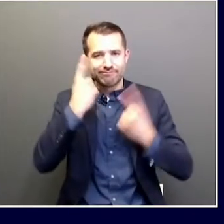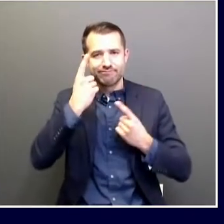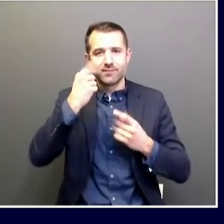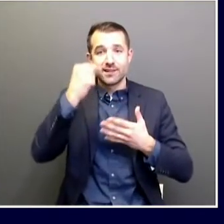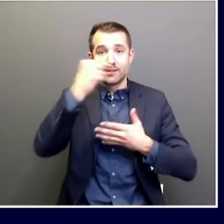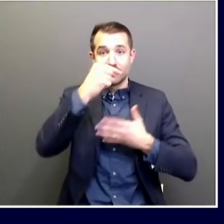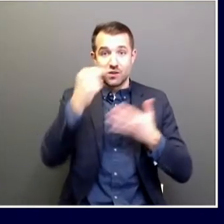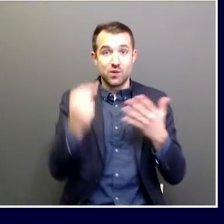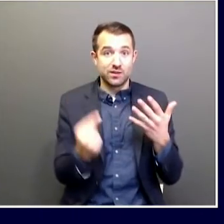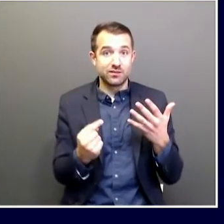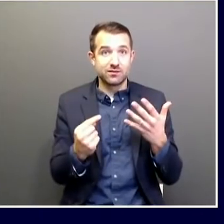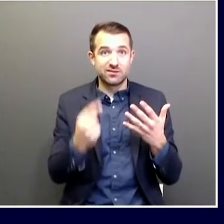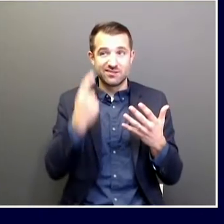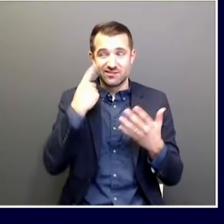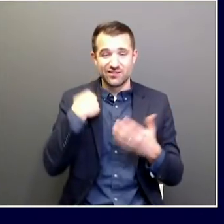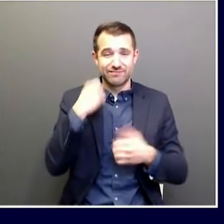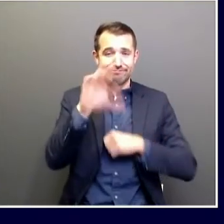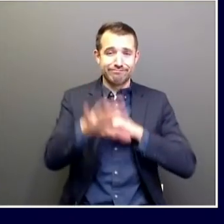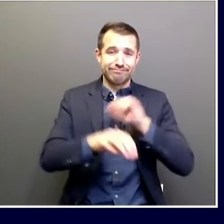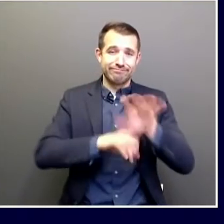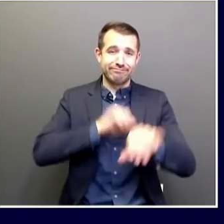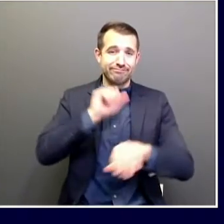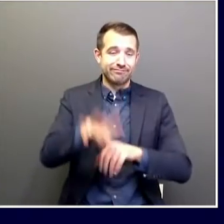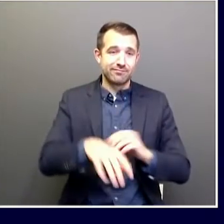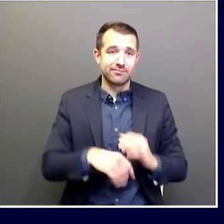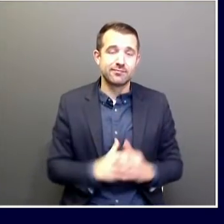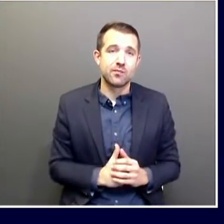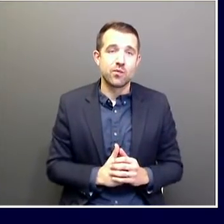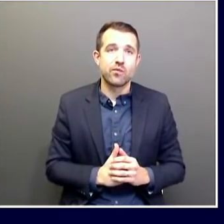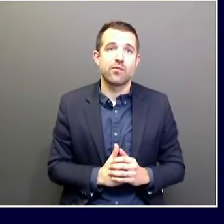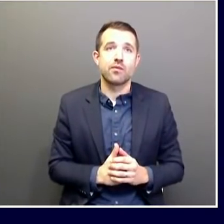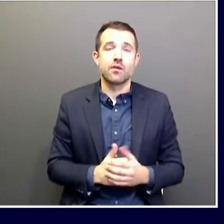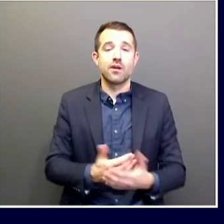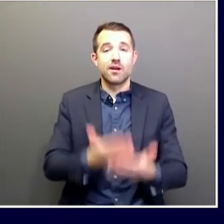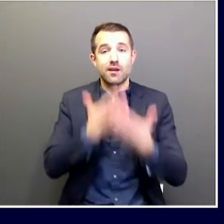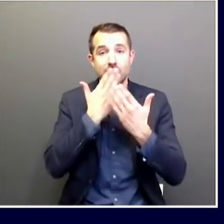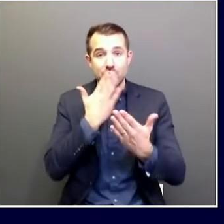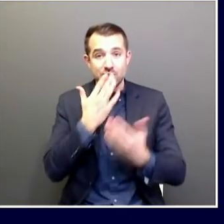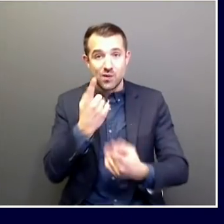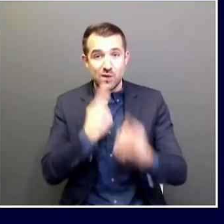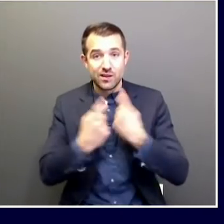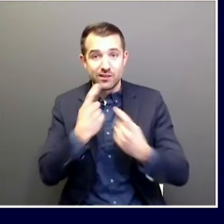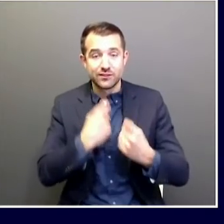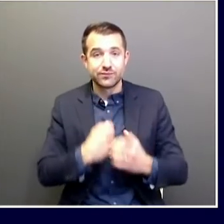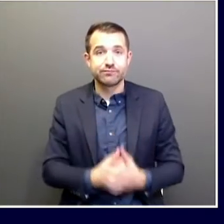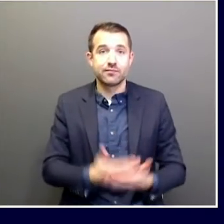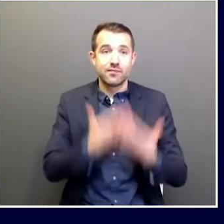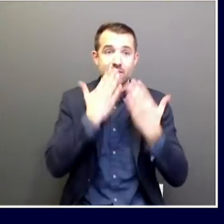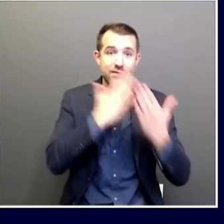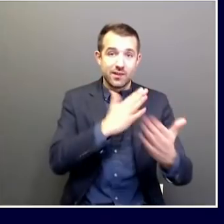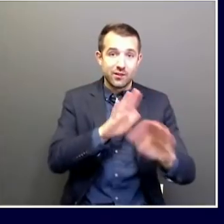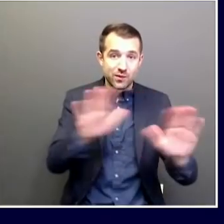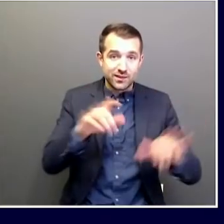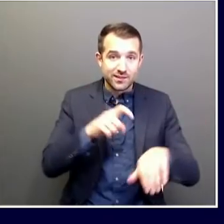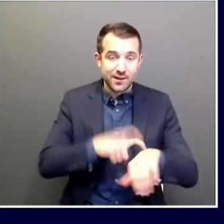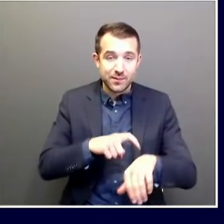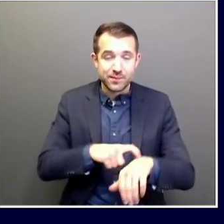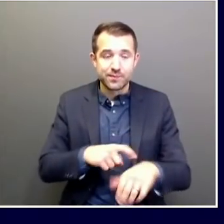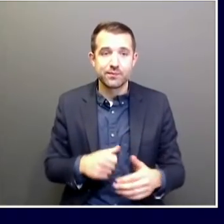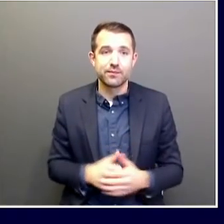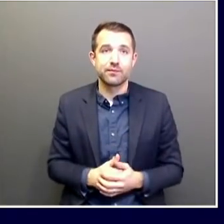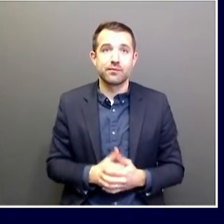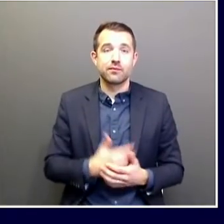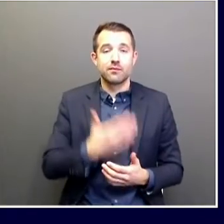gathering. So with that, I thank all of our colleagues in the media for their time today. I thank all of you for taking some time out of